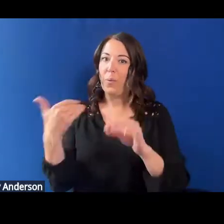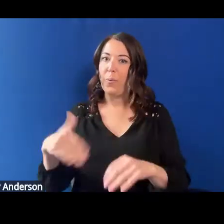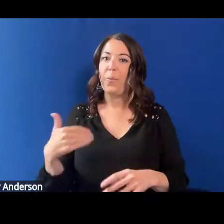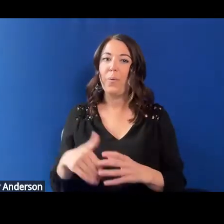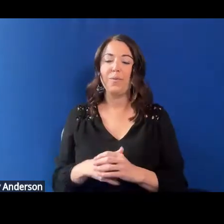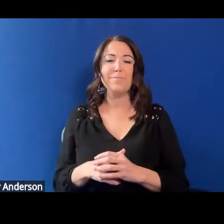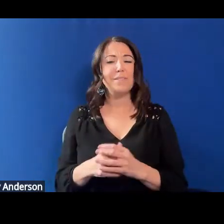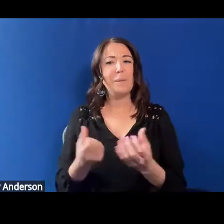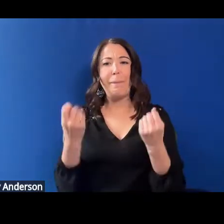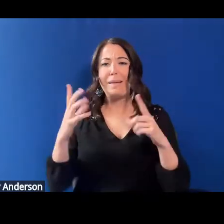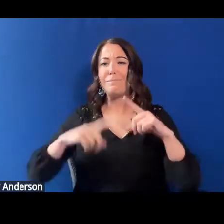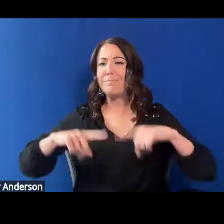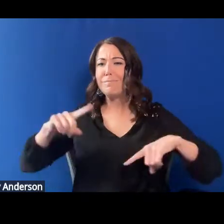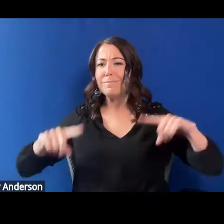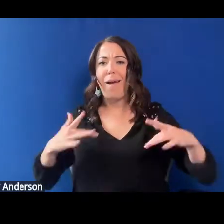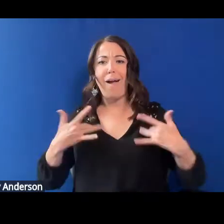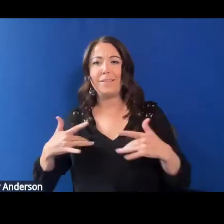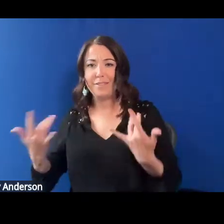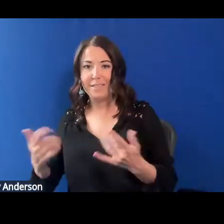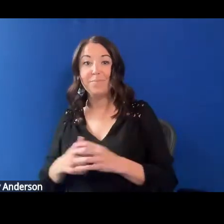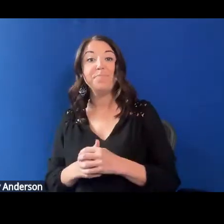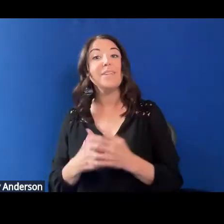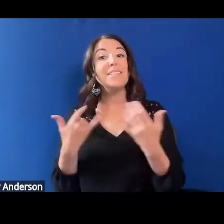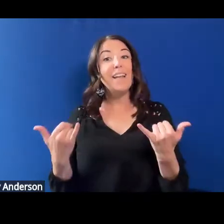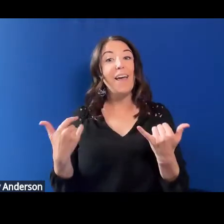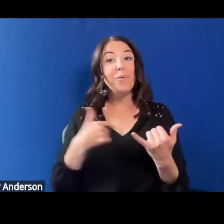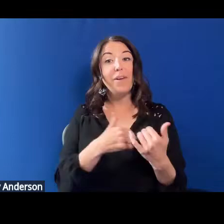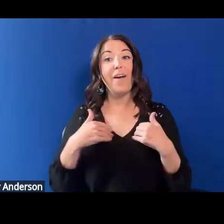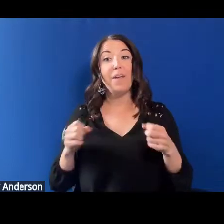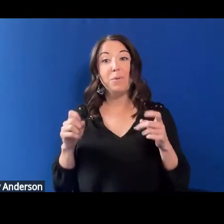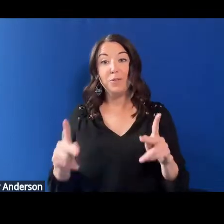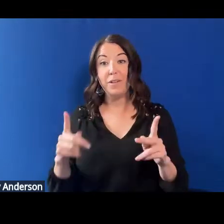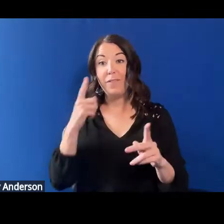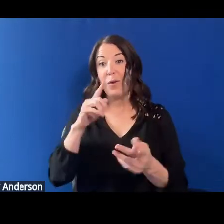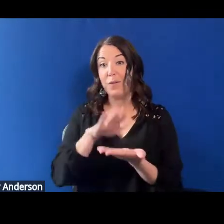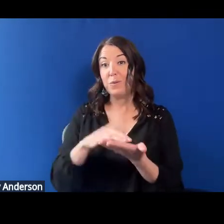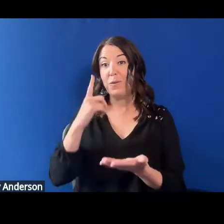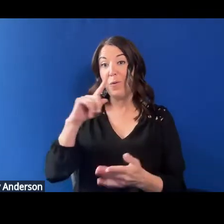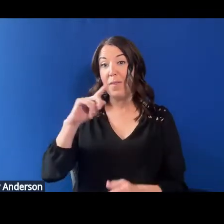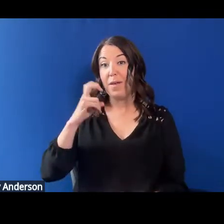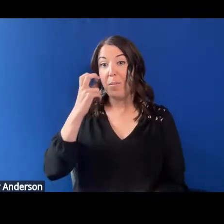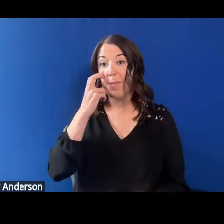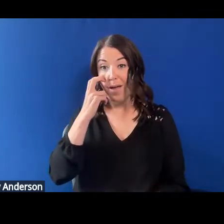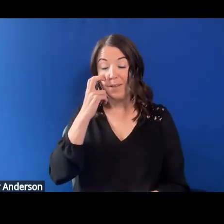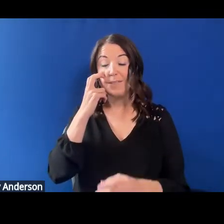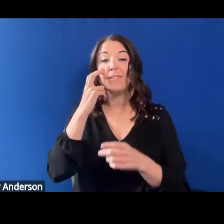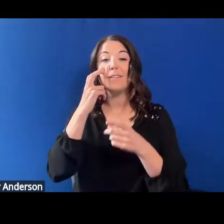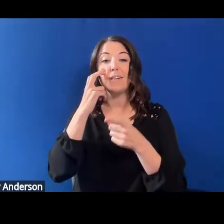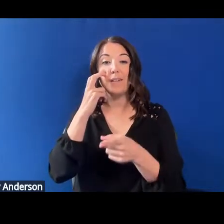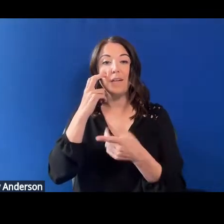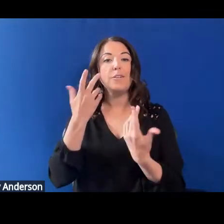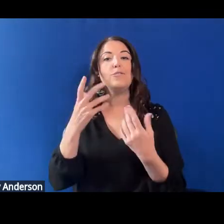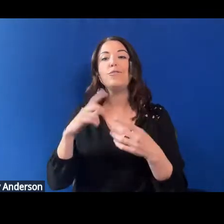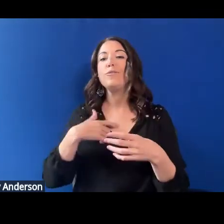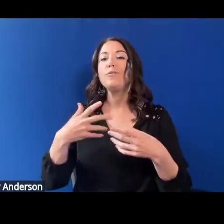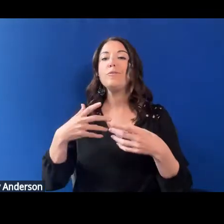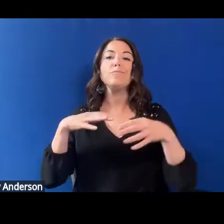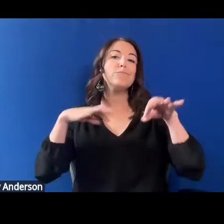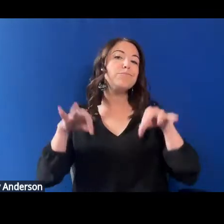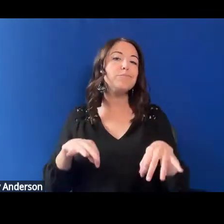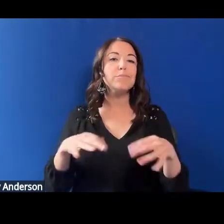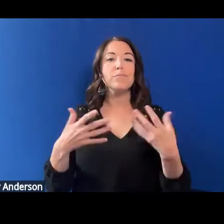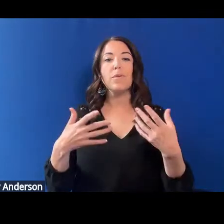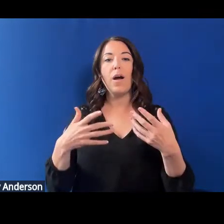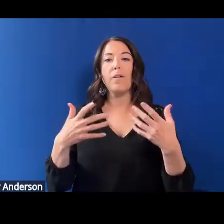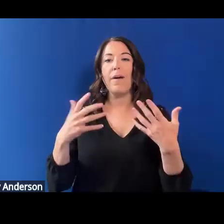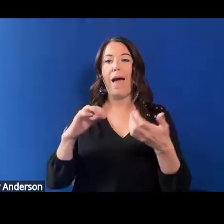of activities. Today, we have the opportunity for the School for the Blind to give you a recap or the impact